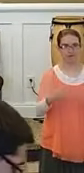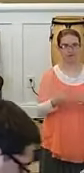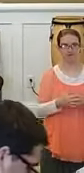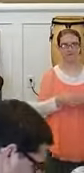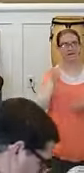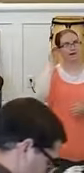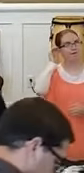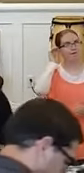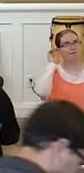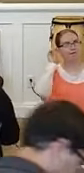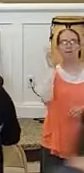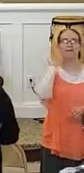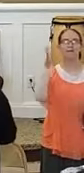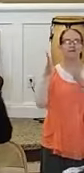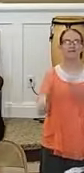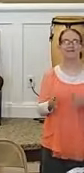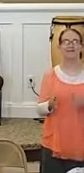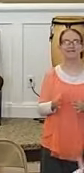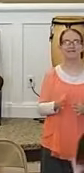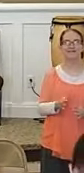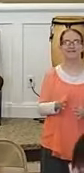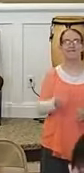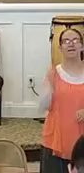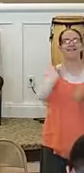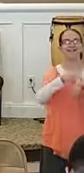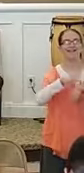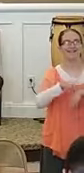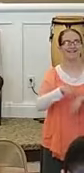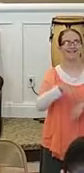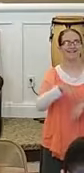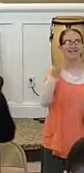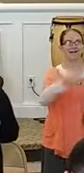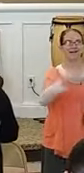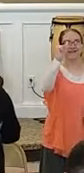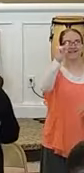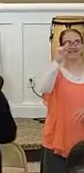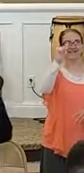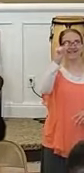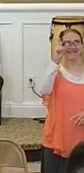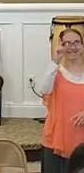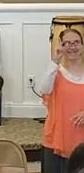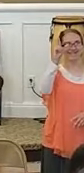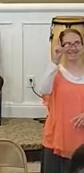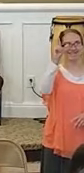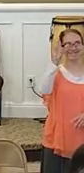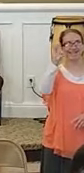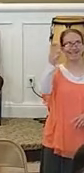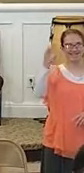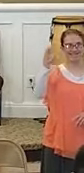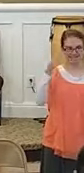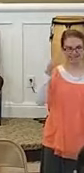know, I heard one preacher say one time they were called Sadducees because they were sad, you see.